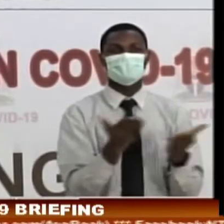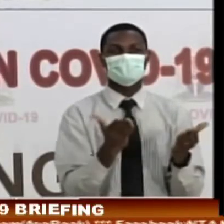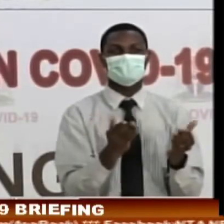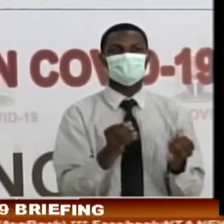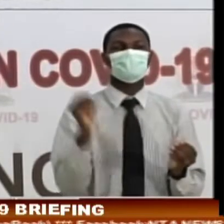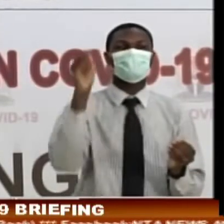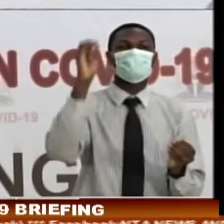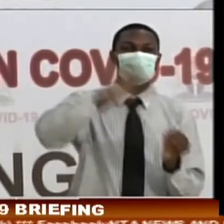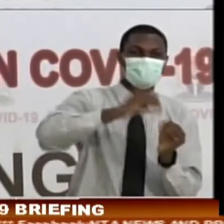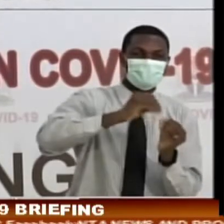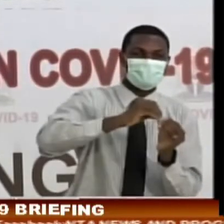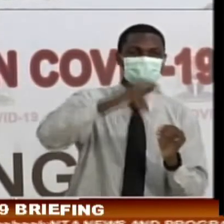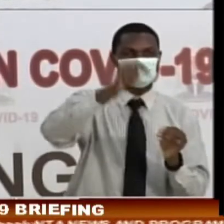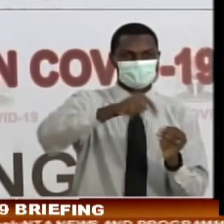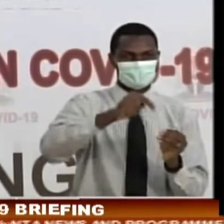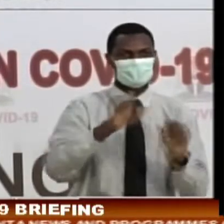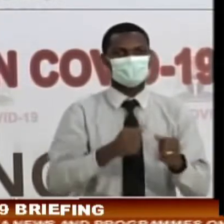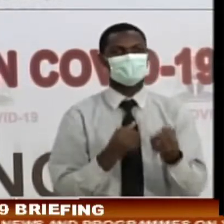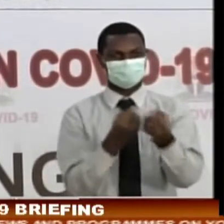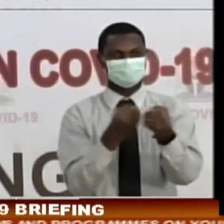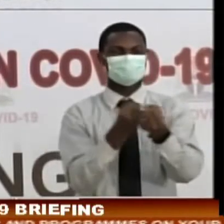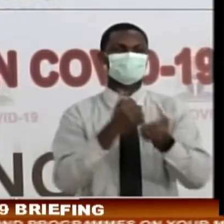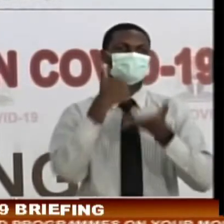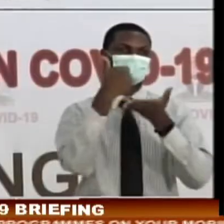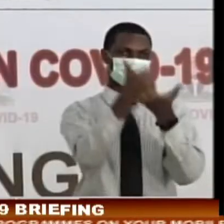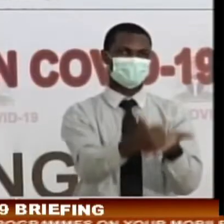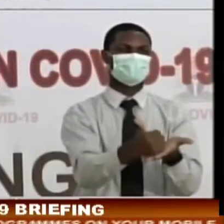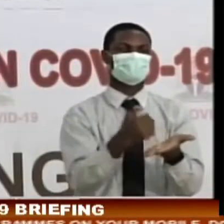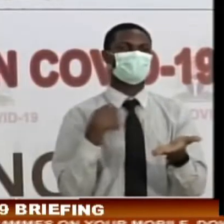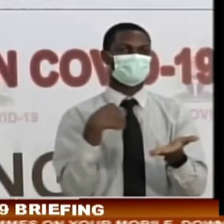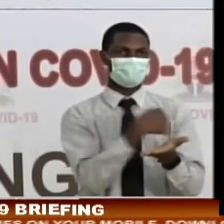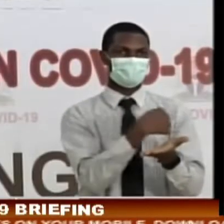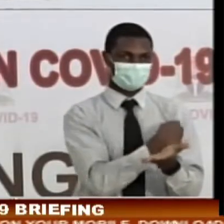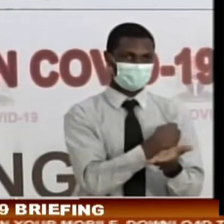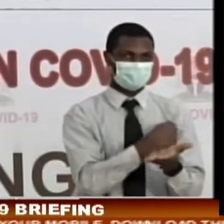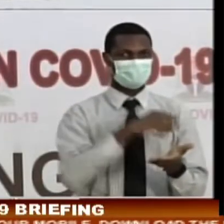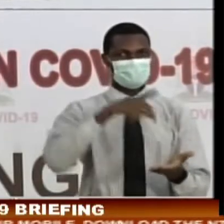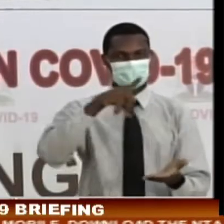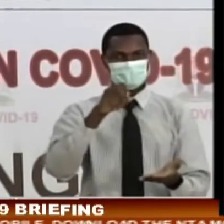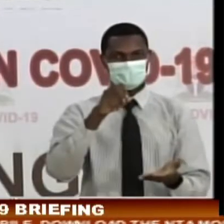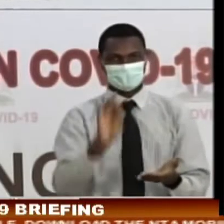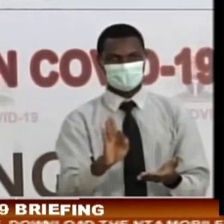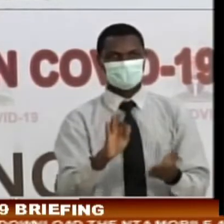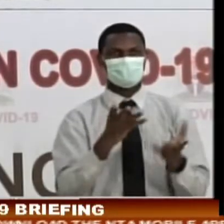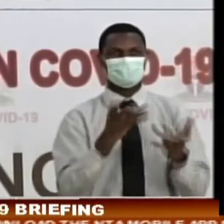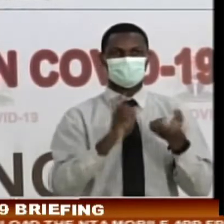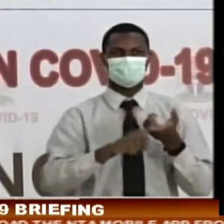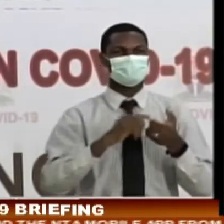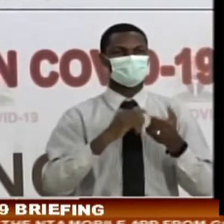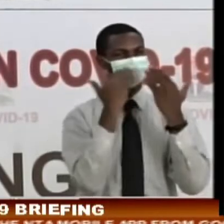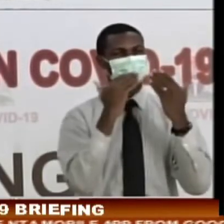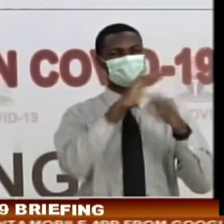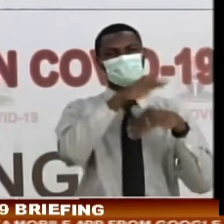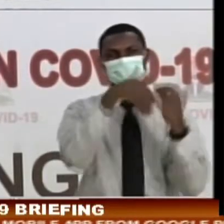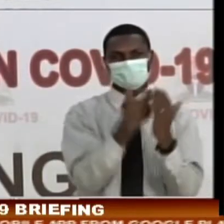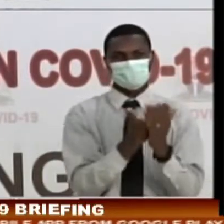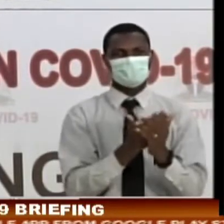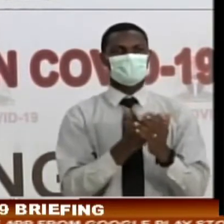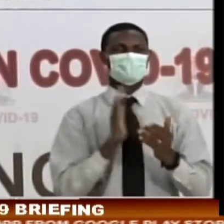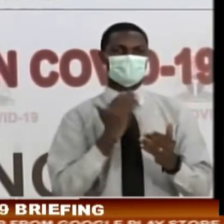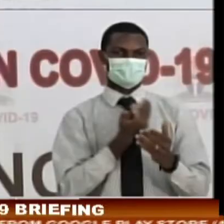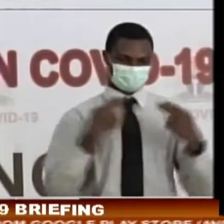the presidential task force wishes to congratulate all our Frontline health workers that have collectively nced back